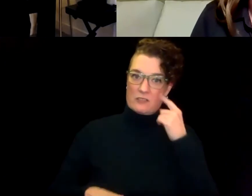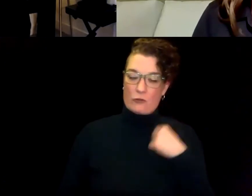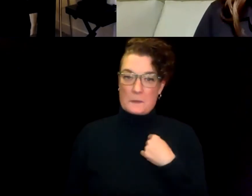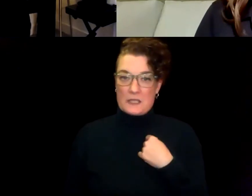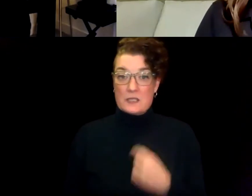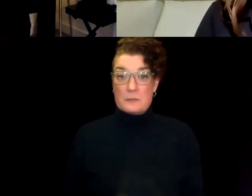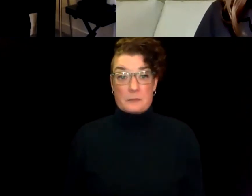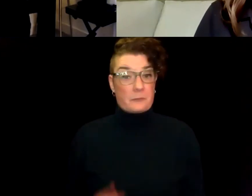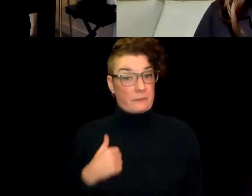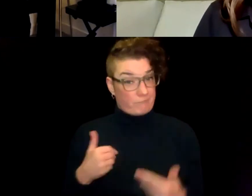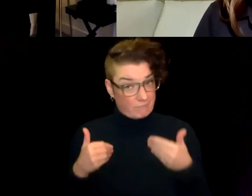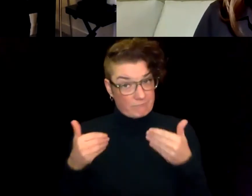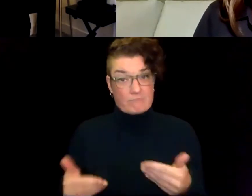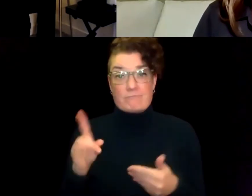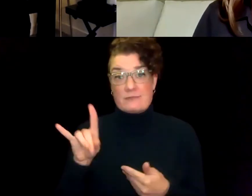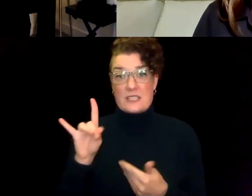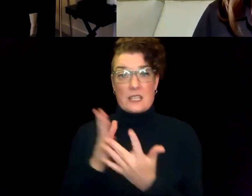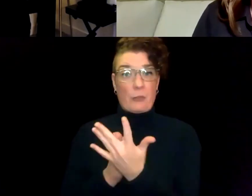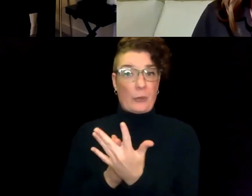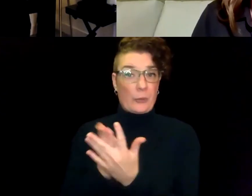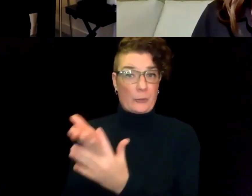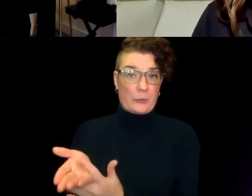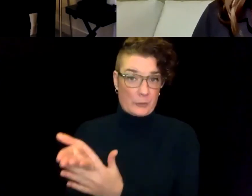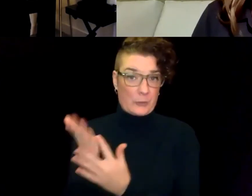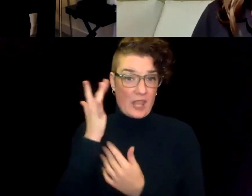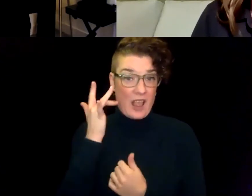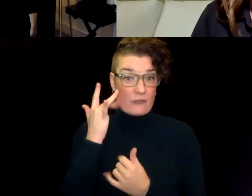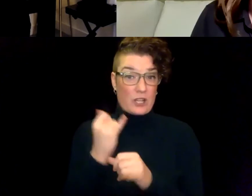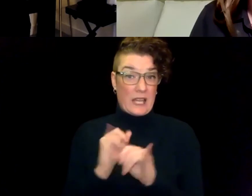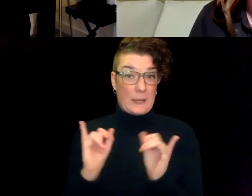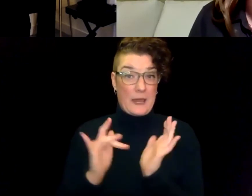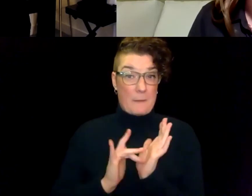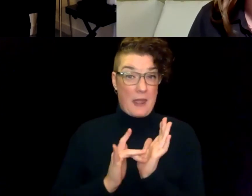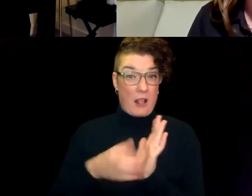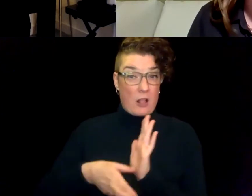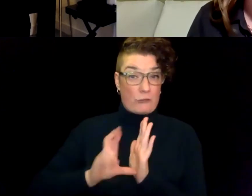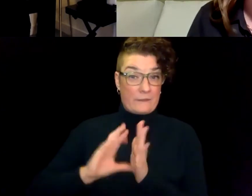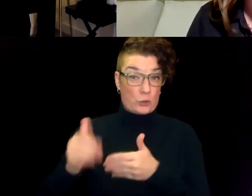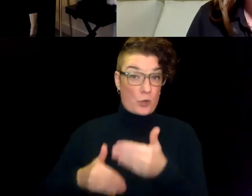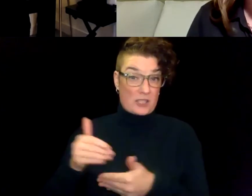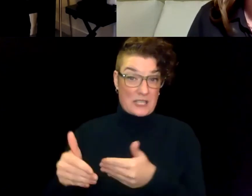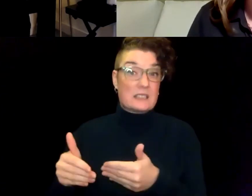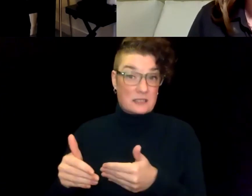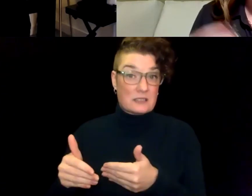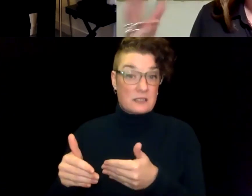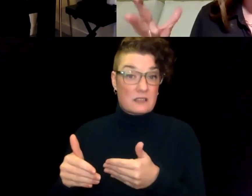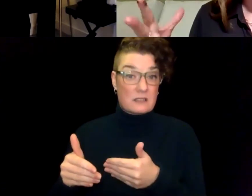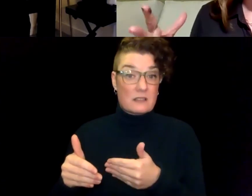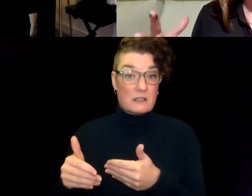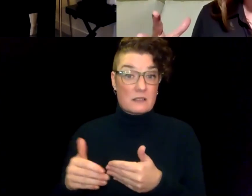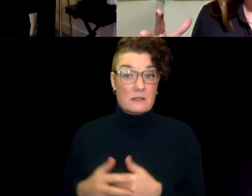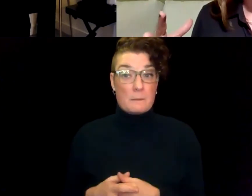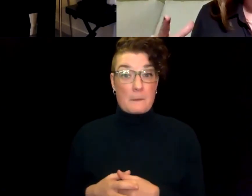I went all the way through the California Independent Medical Review process, which is, now when we're